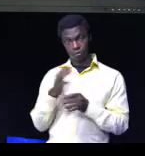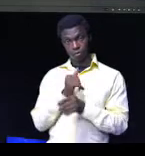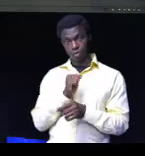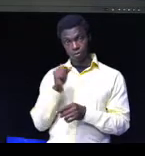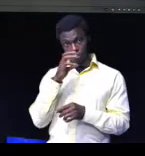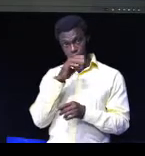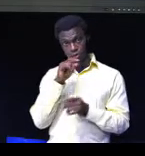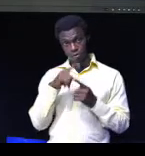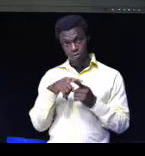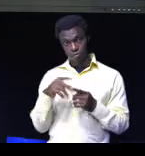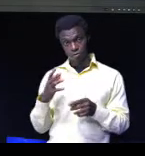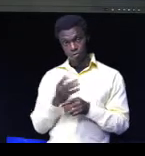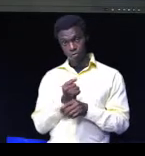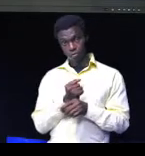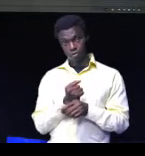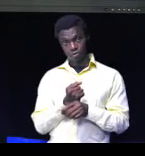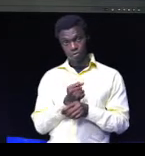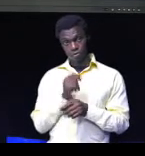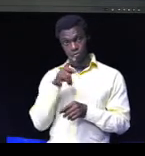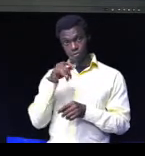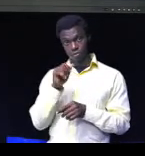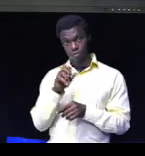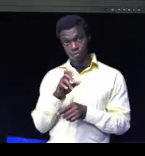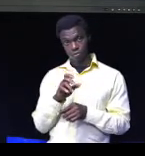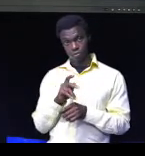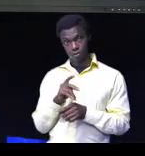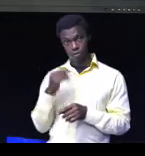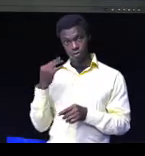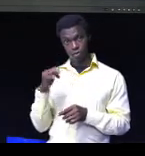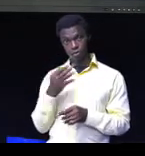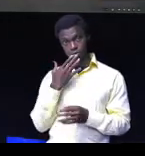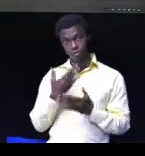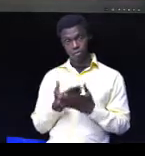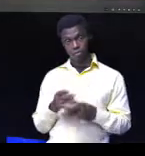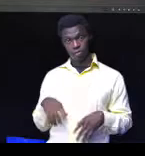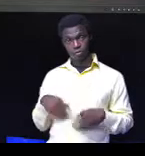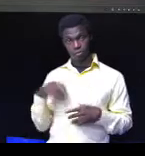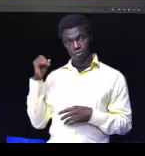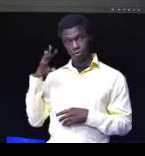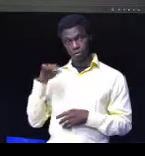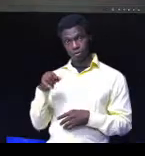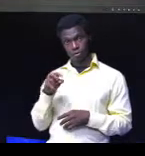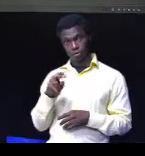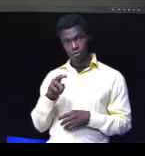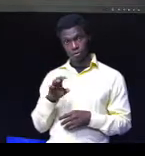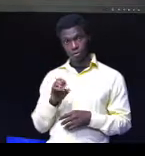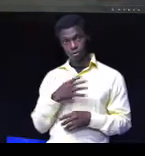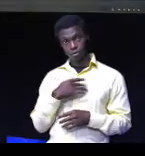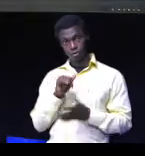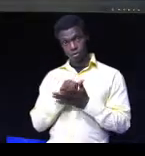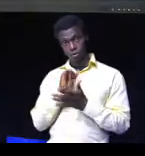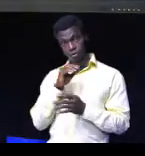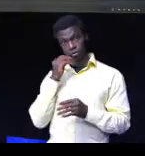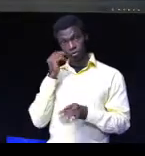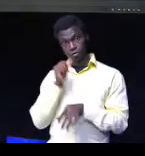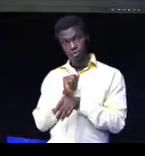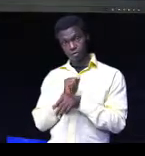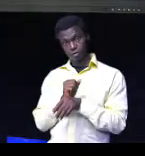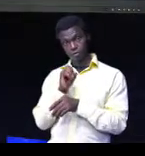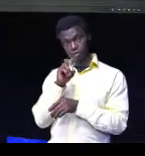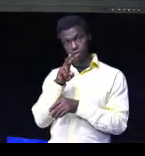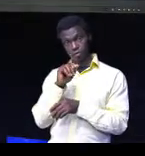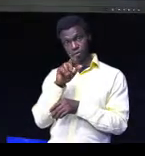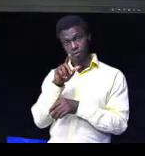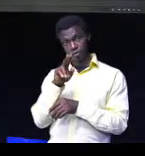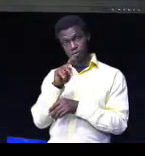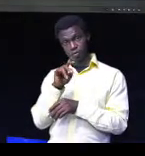get a chance to win packs of Good Life Magic Juice. And that homework comes up right about now. You are